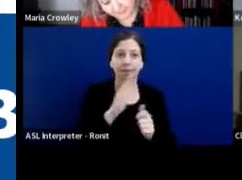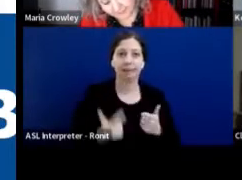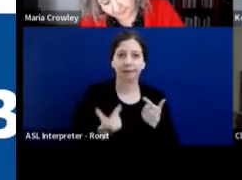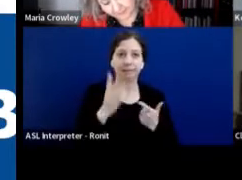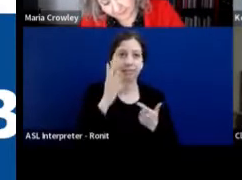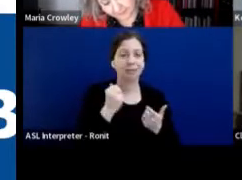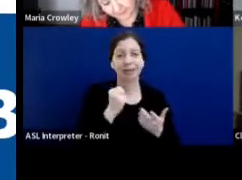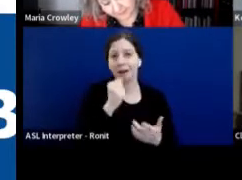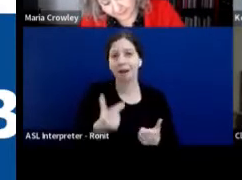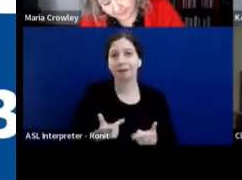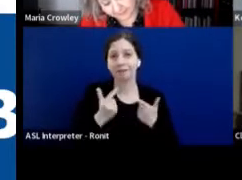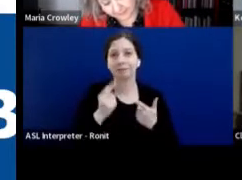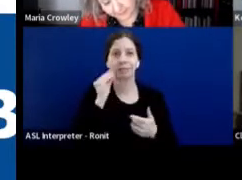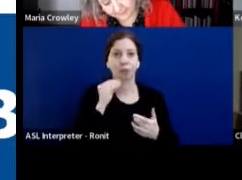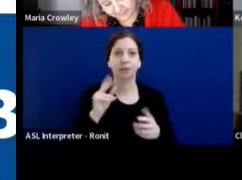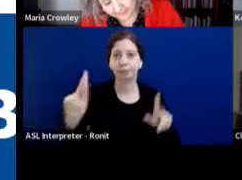non-lived experience people.